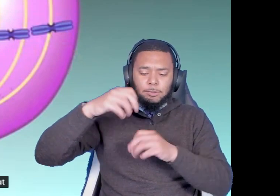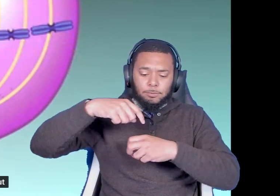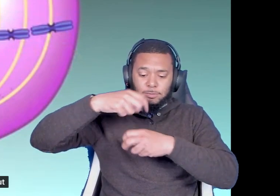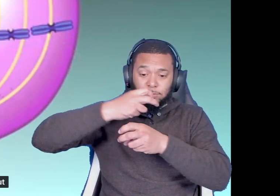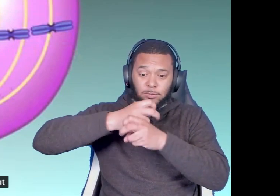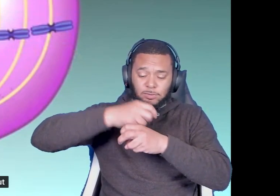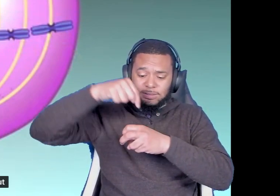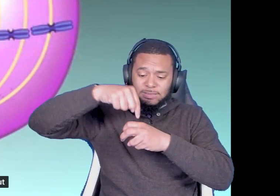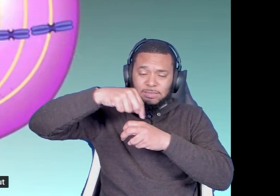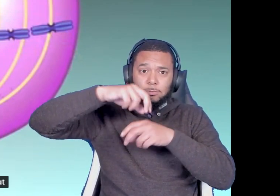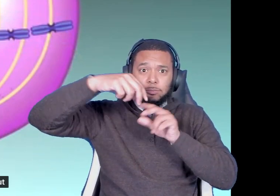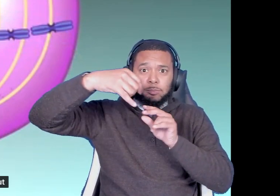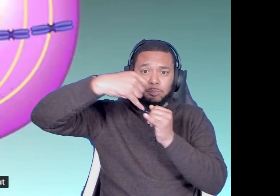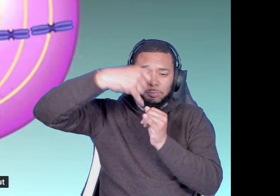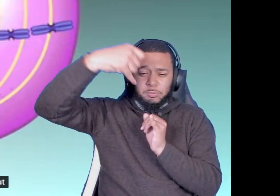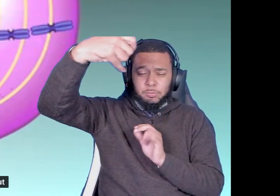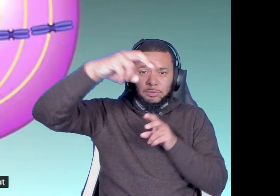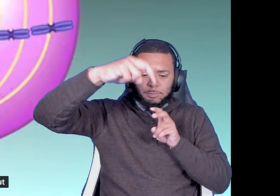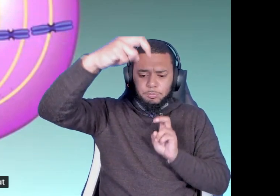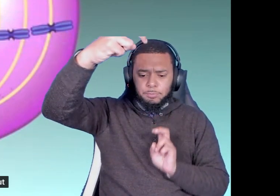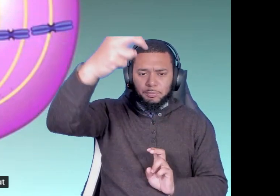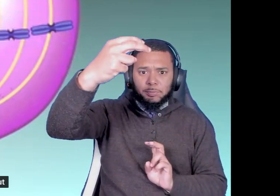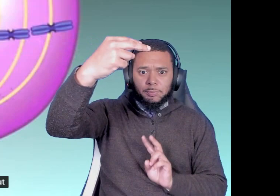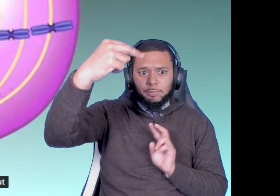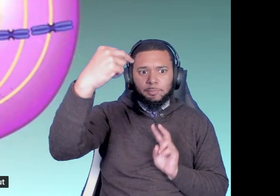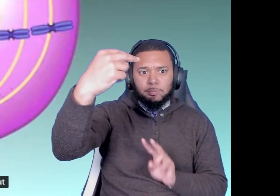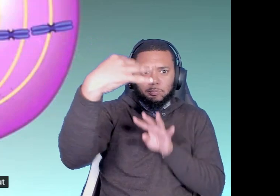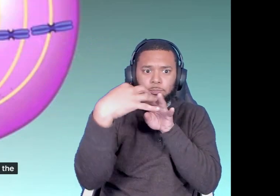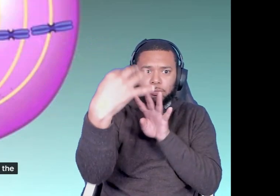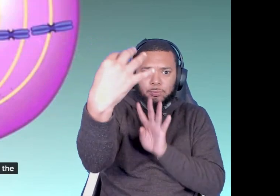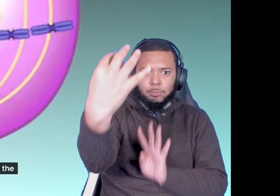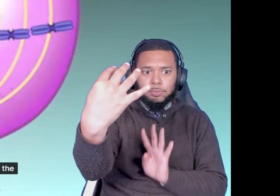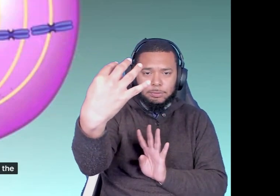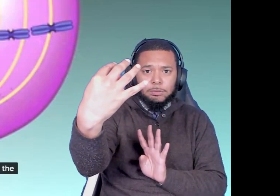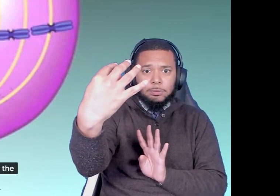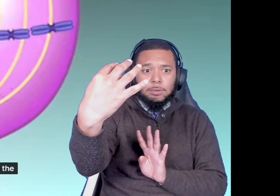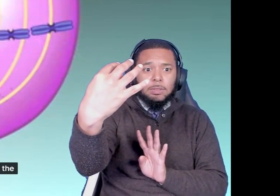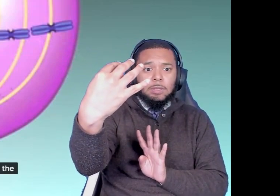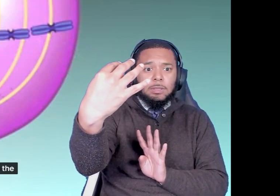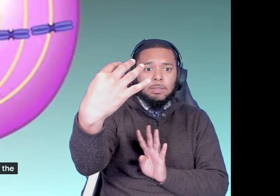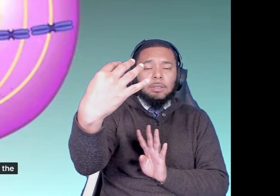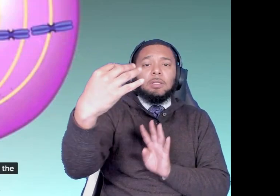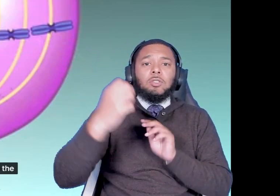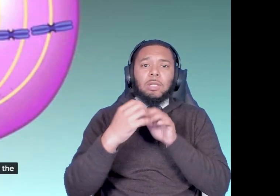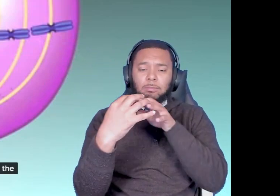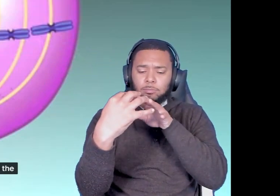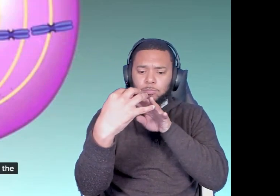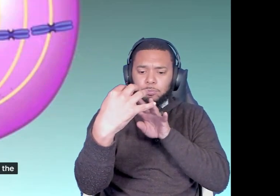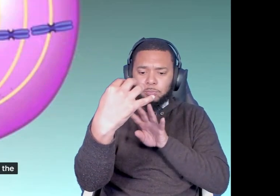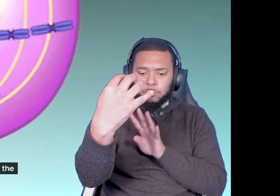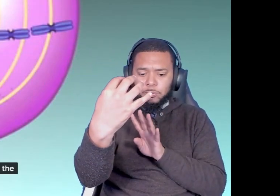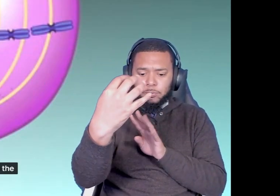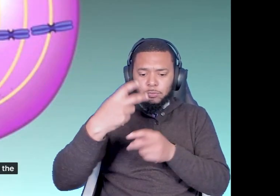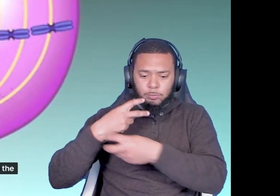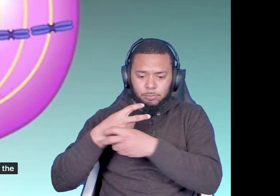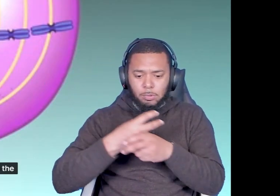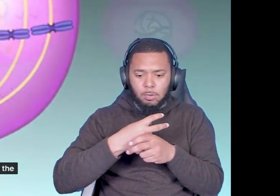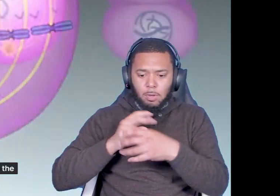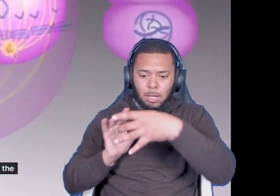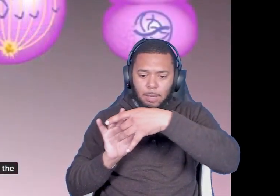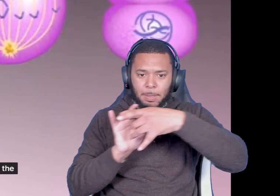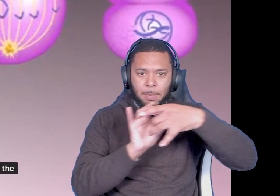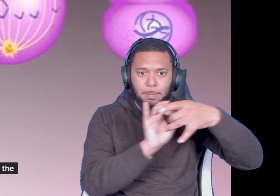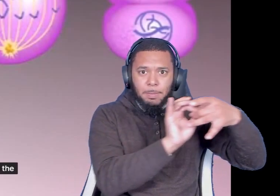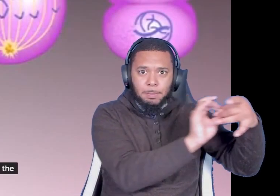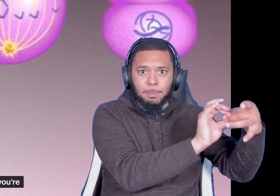poles of the cell, and our spindle fibers are now reaching out and grabbing those chromosomes in the